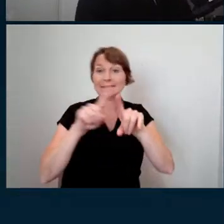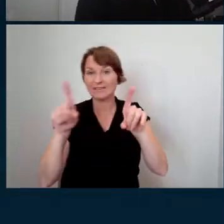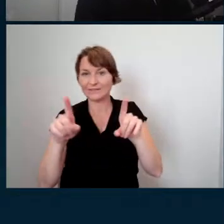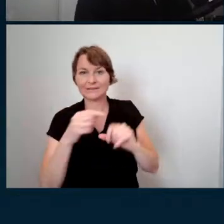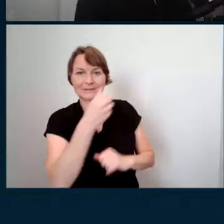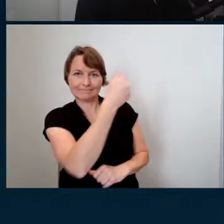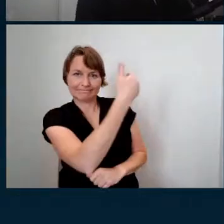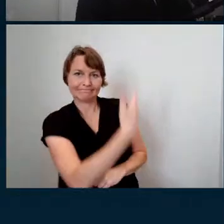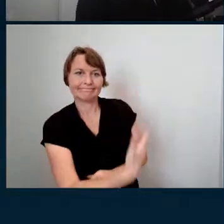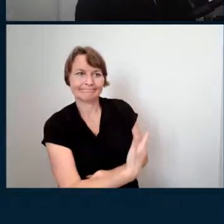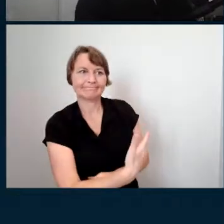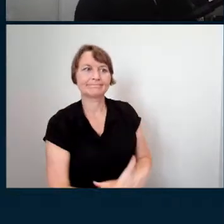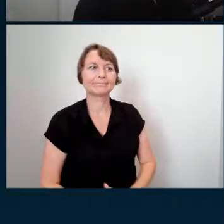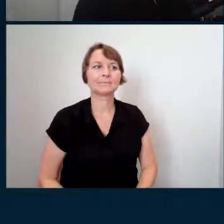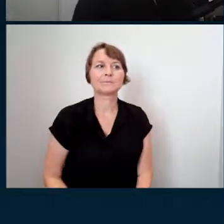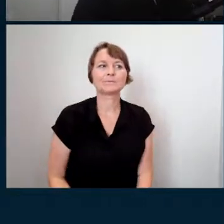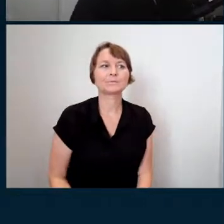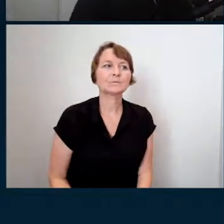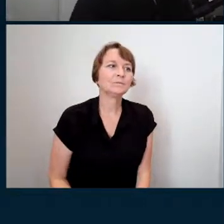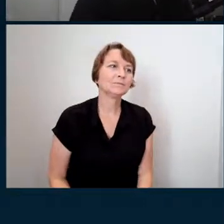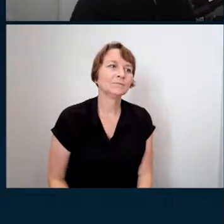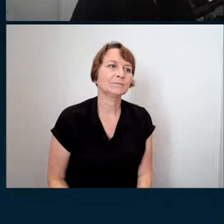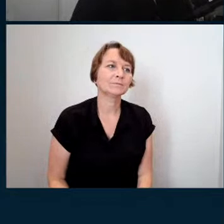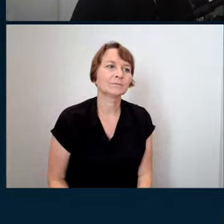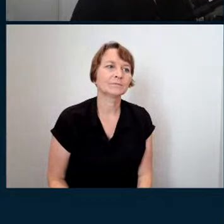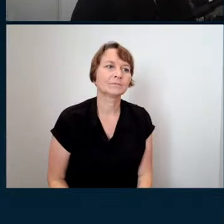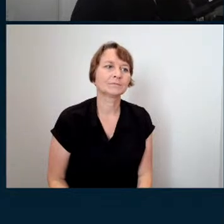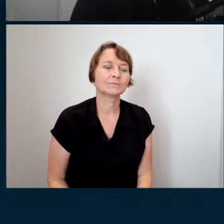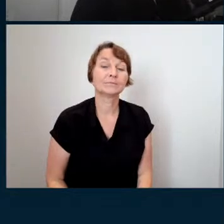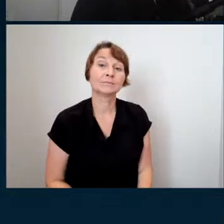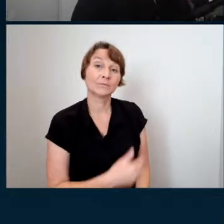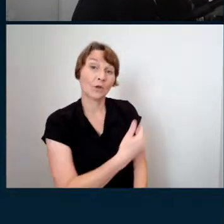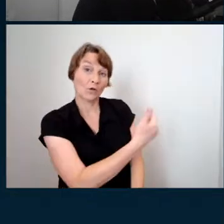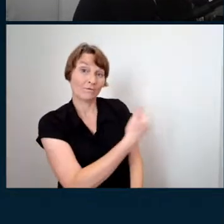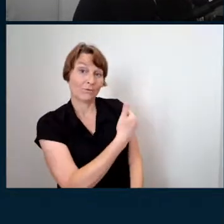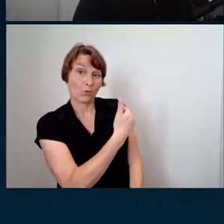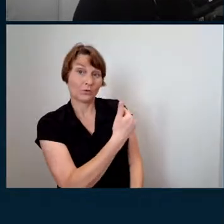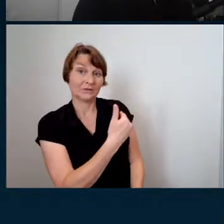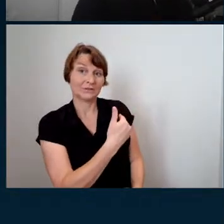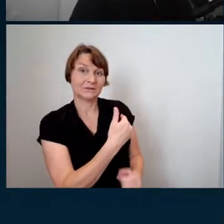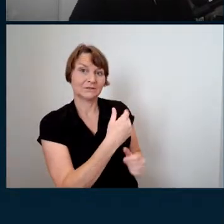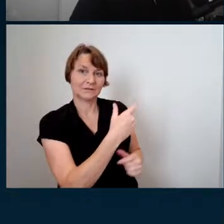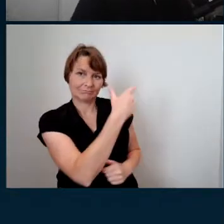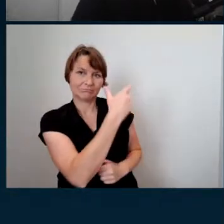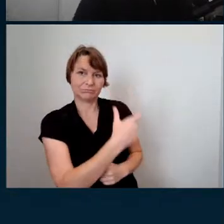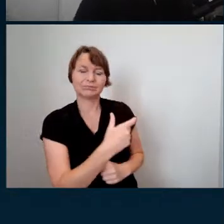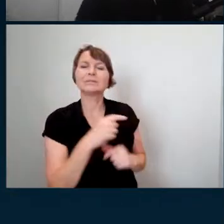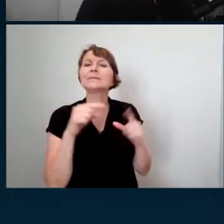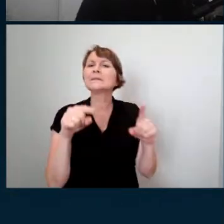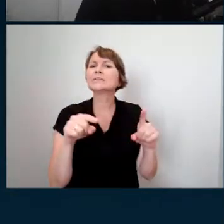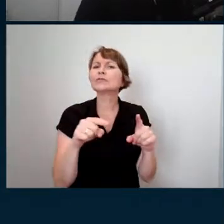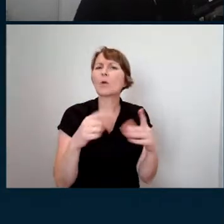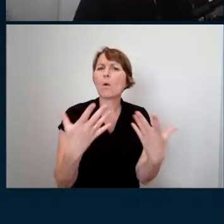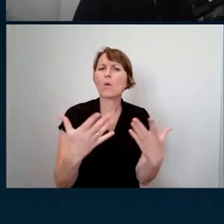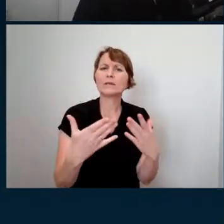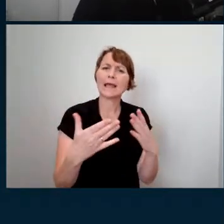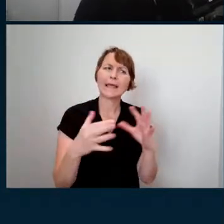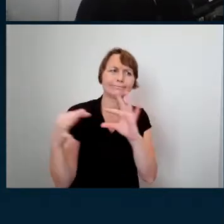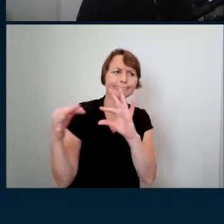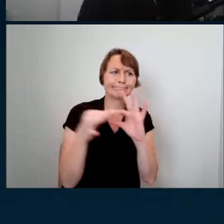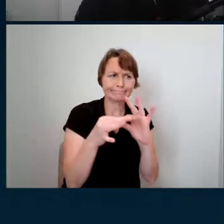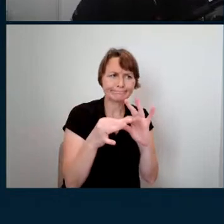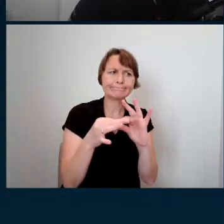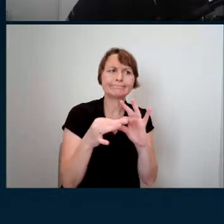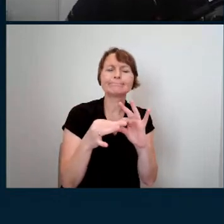app. One key thing is that an automation account by default runs on Azure RM, while a function app by default